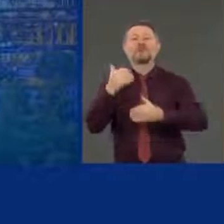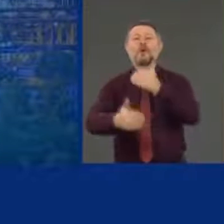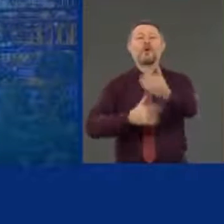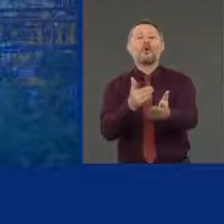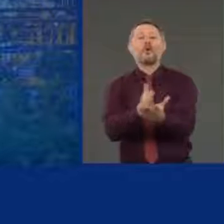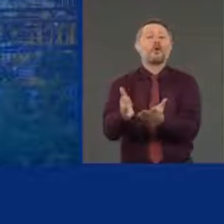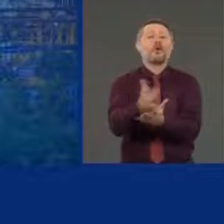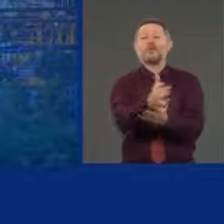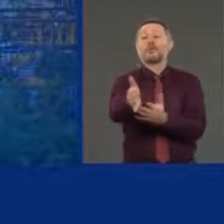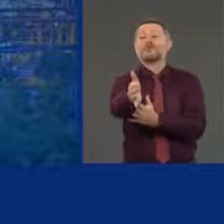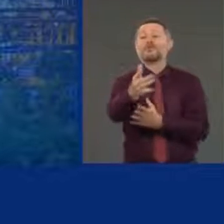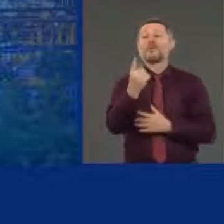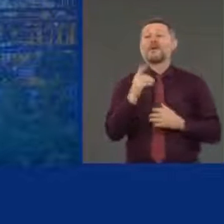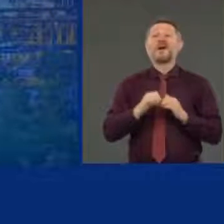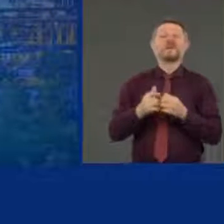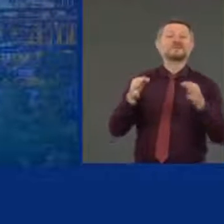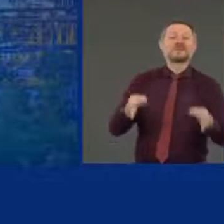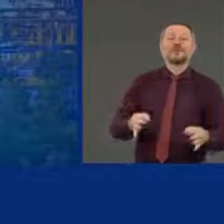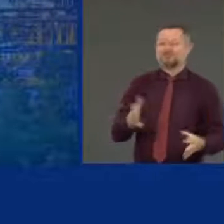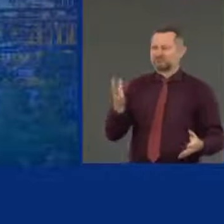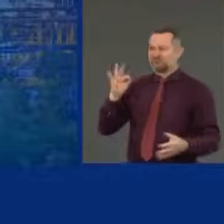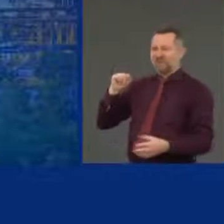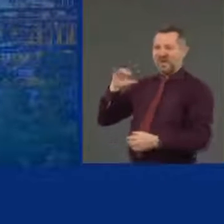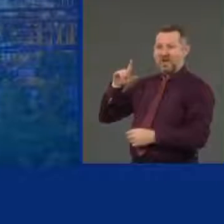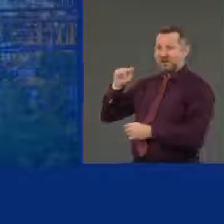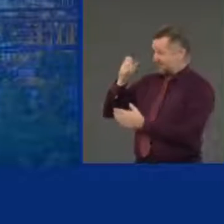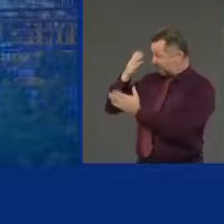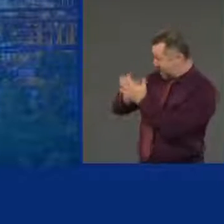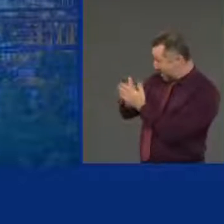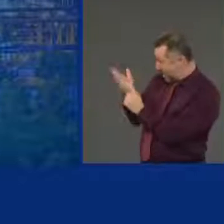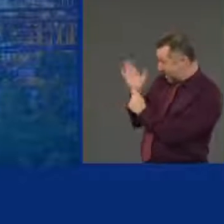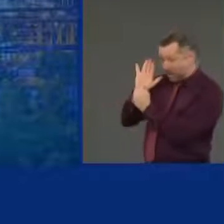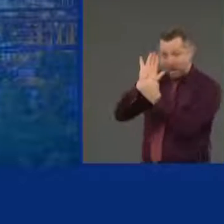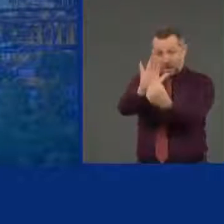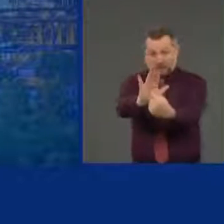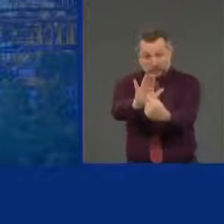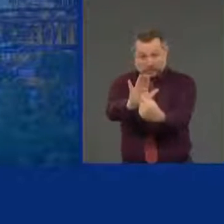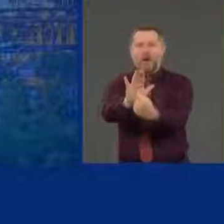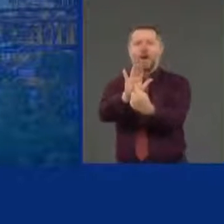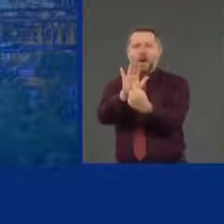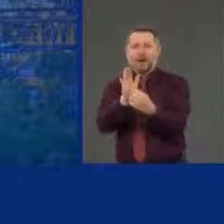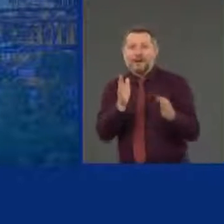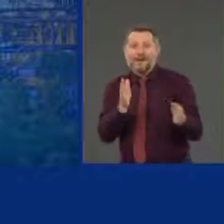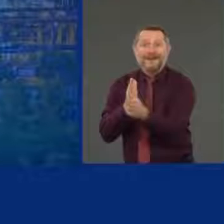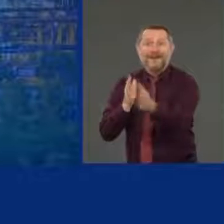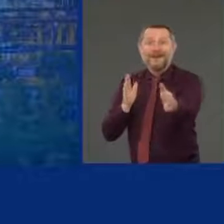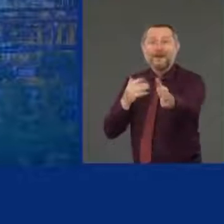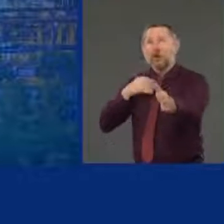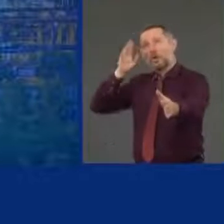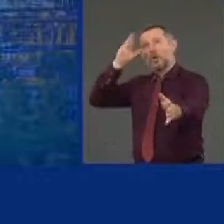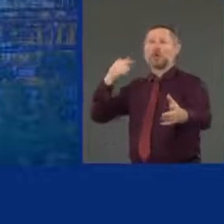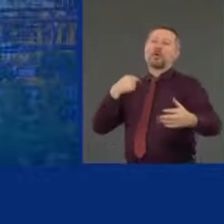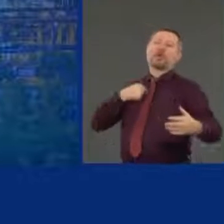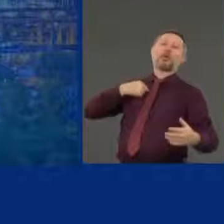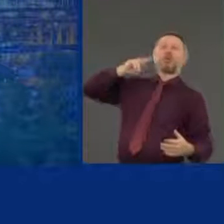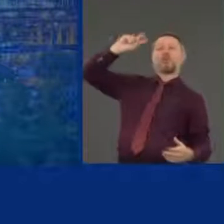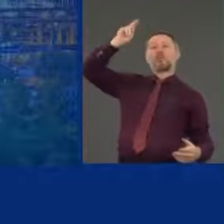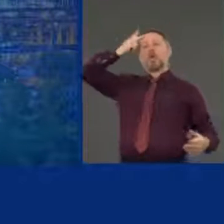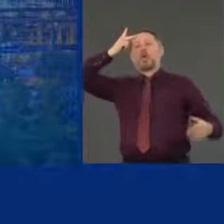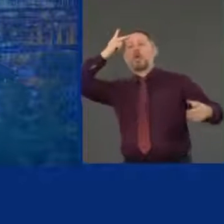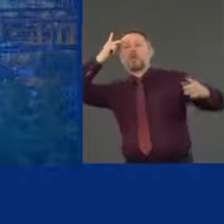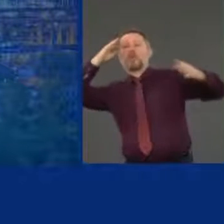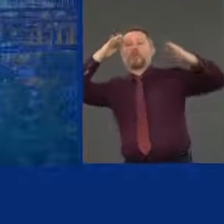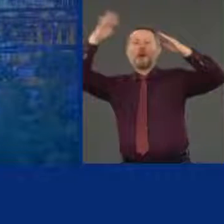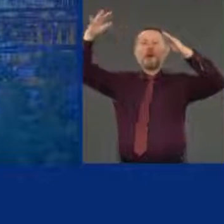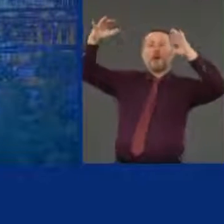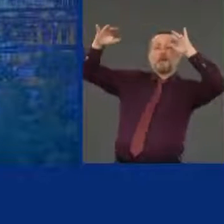the facts. We said that from day one. There's no political theory here. We're dealing with a virus. The virus doesn't